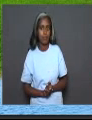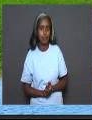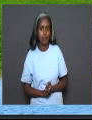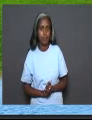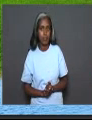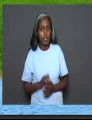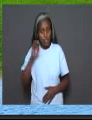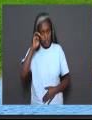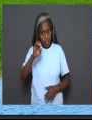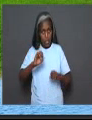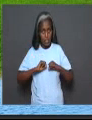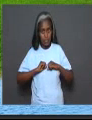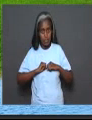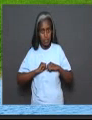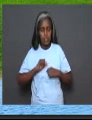He has